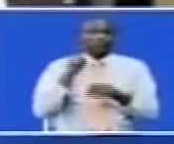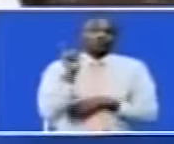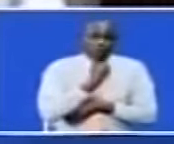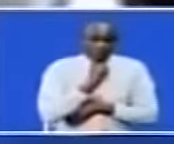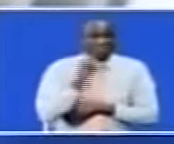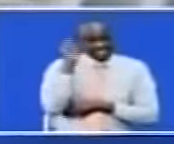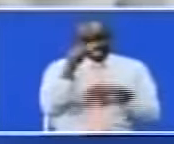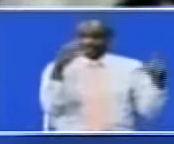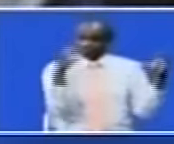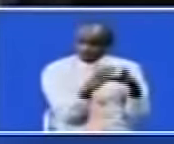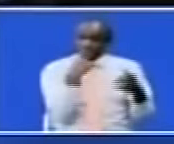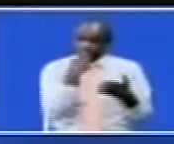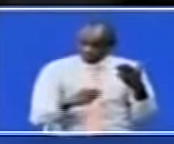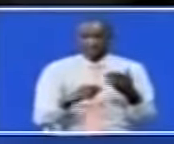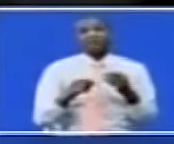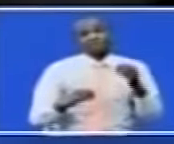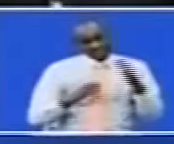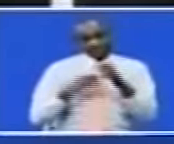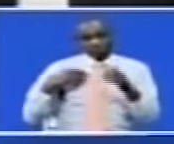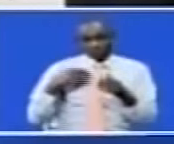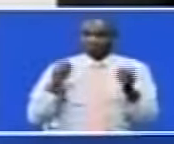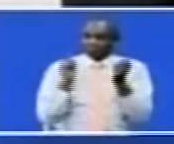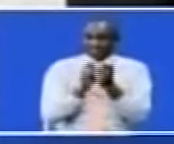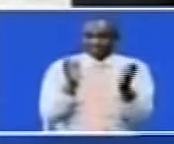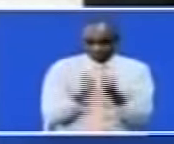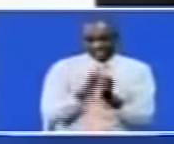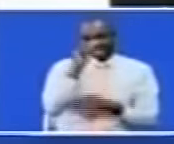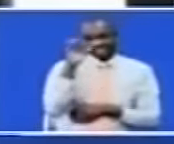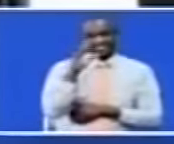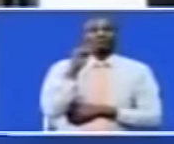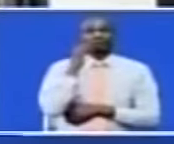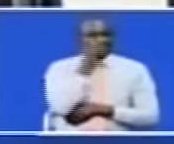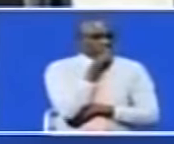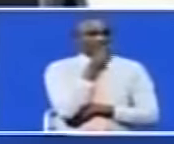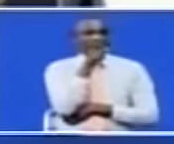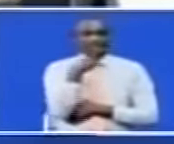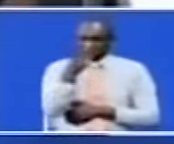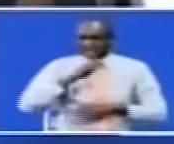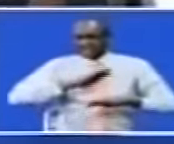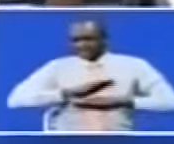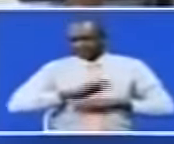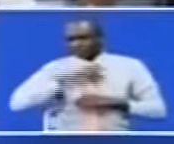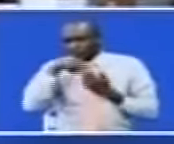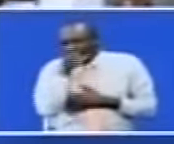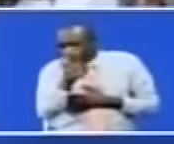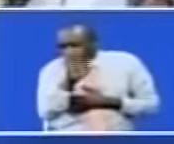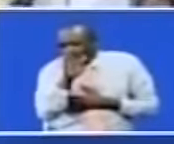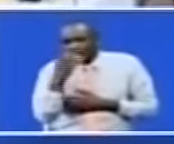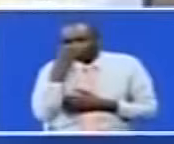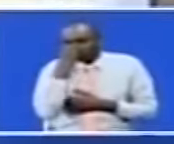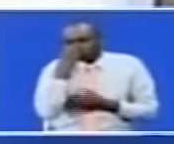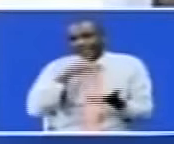Kenyan delegation also met the ICC chief prosecutor Fatou Bensouda to register her dissatisfaction on her handling of the Ruto